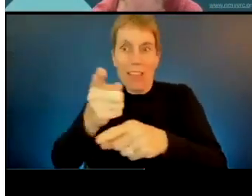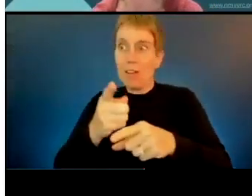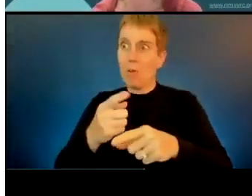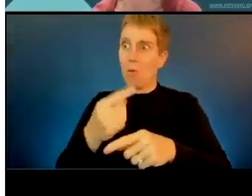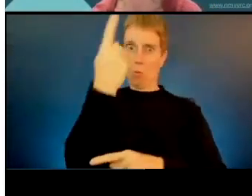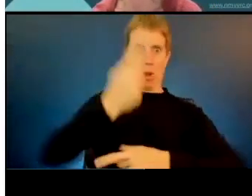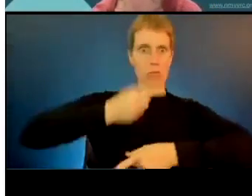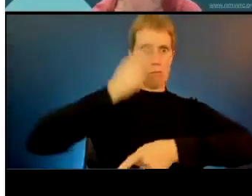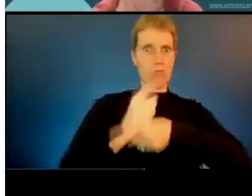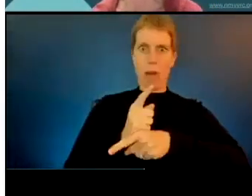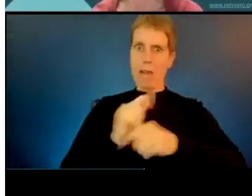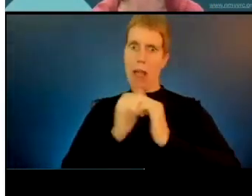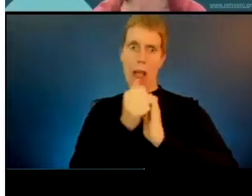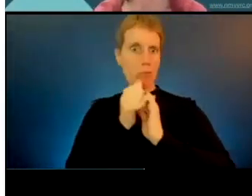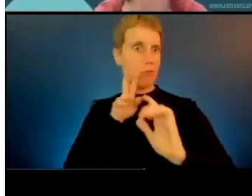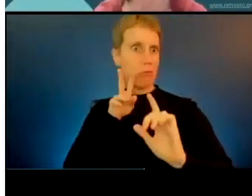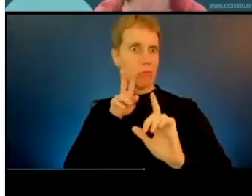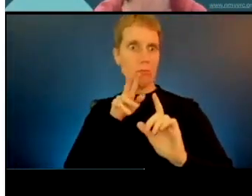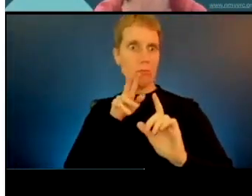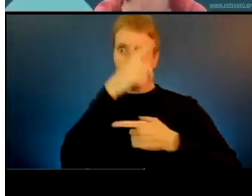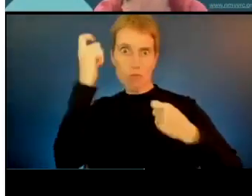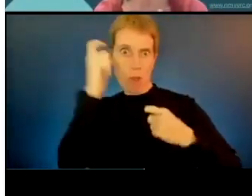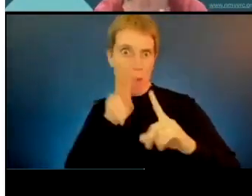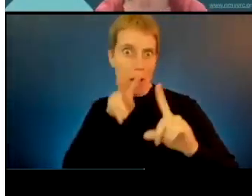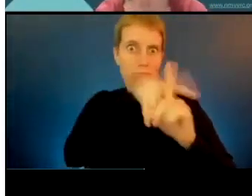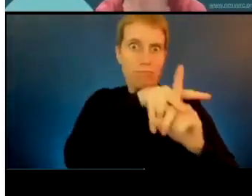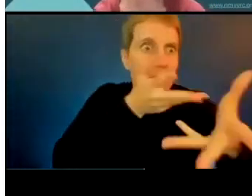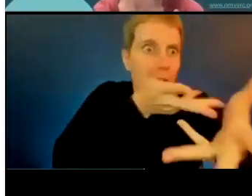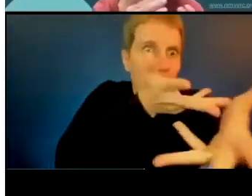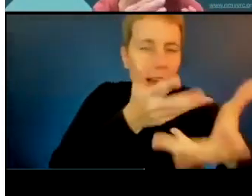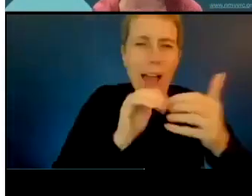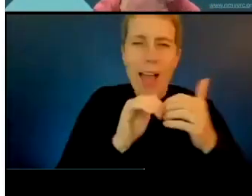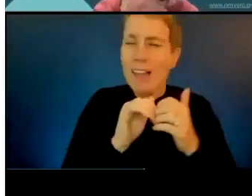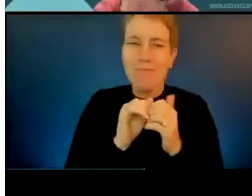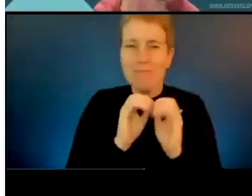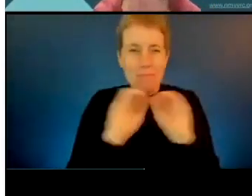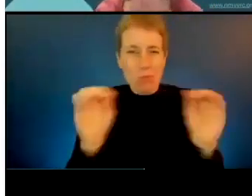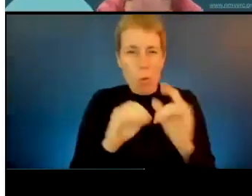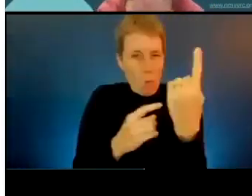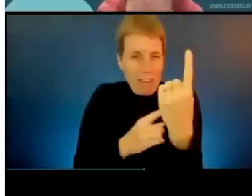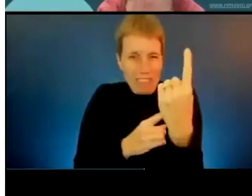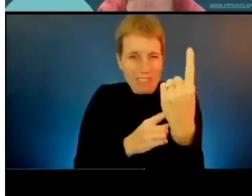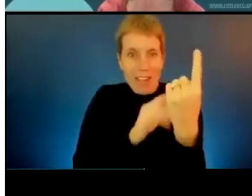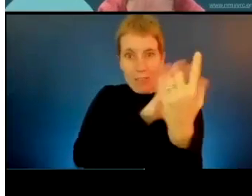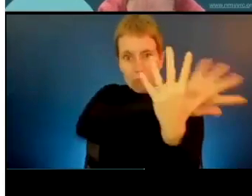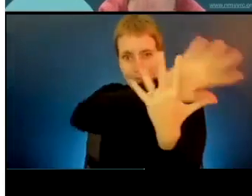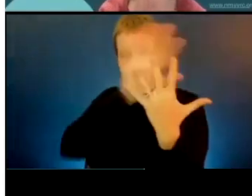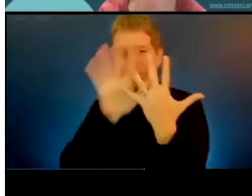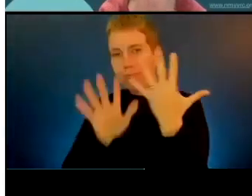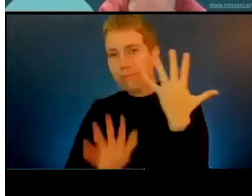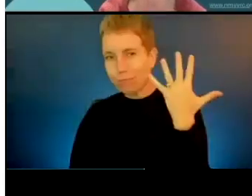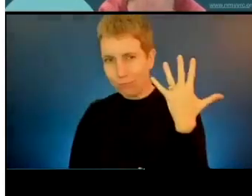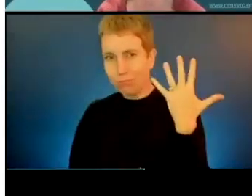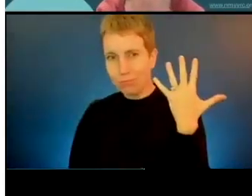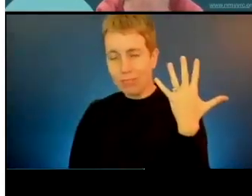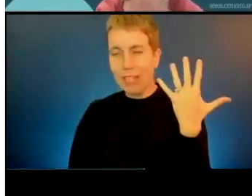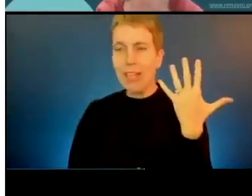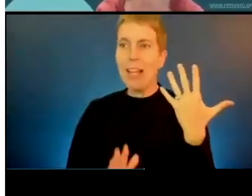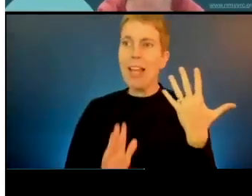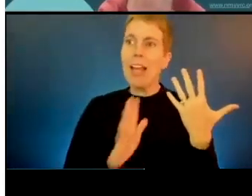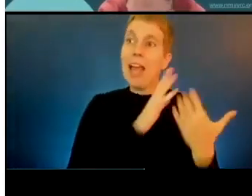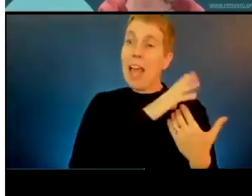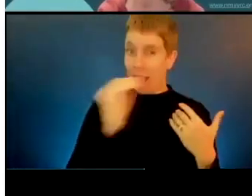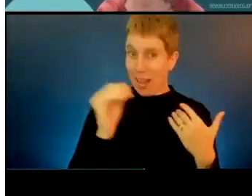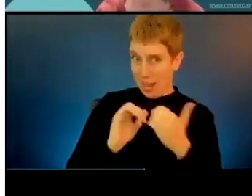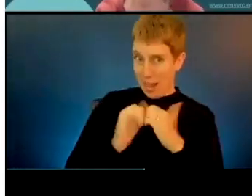trauma, but that the way it is expressed is going to also vary depending upon the age